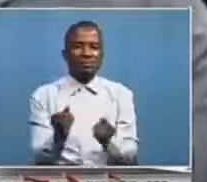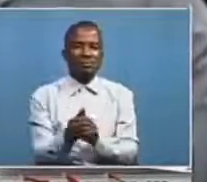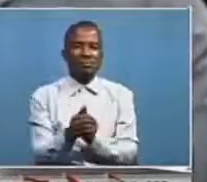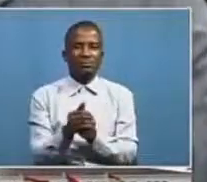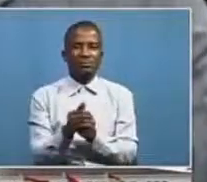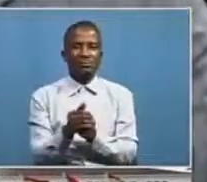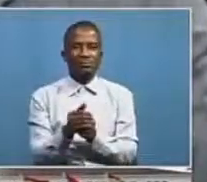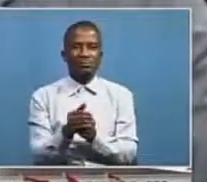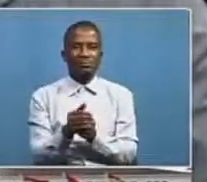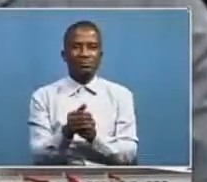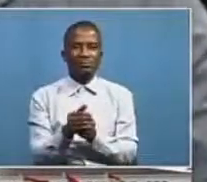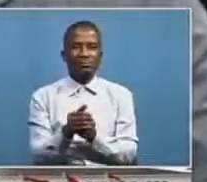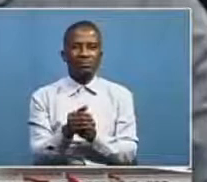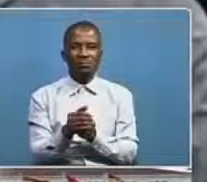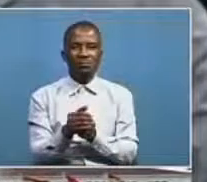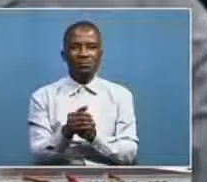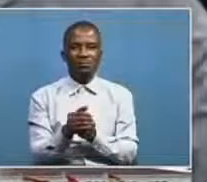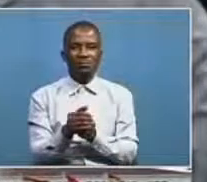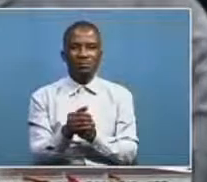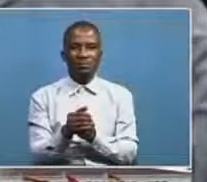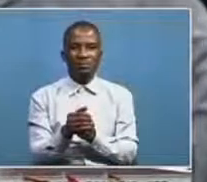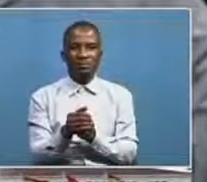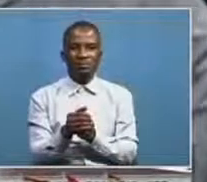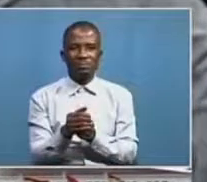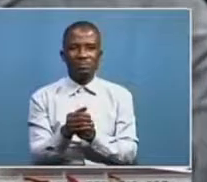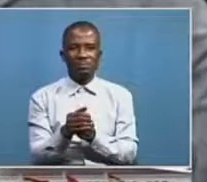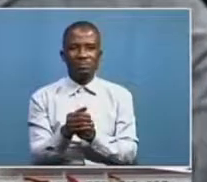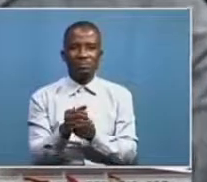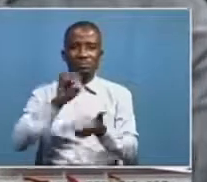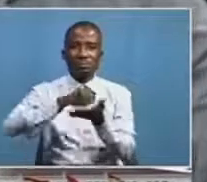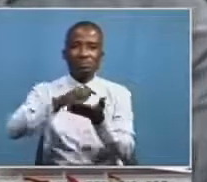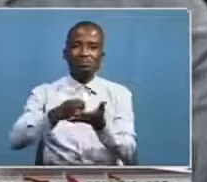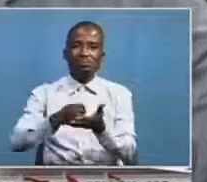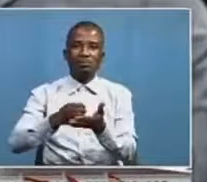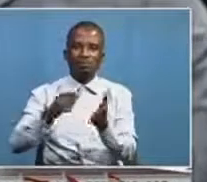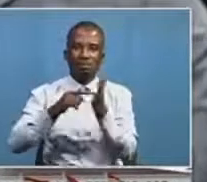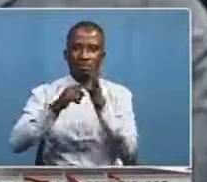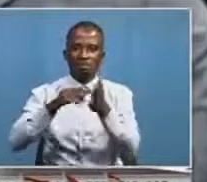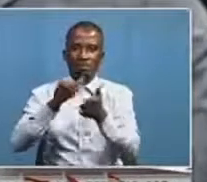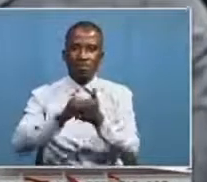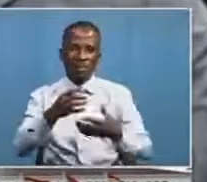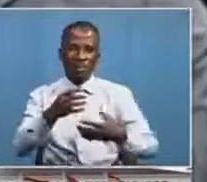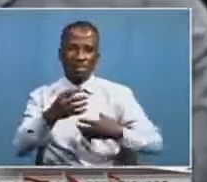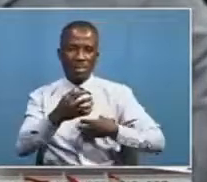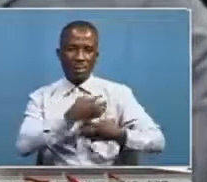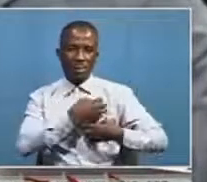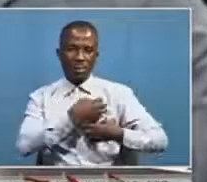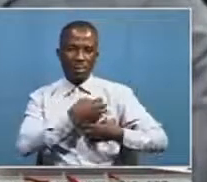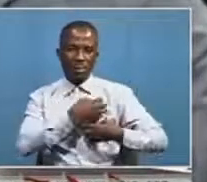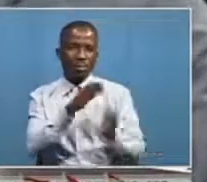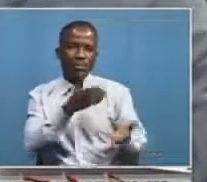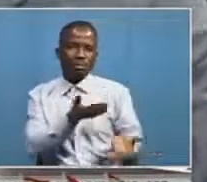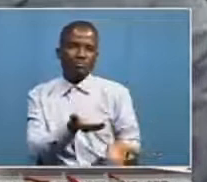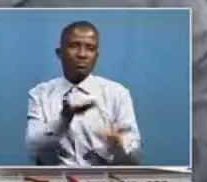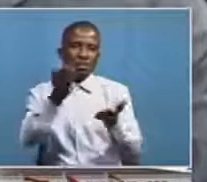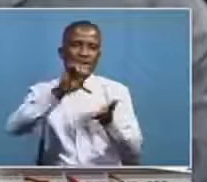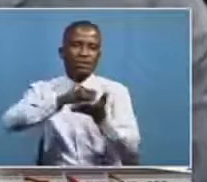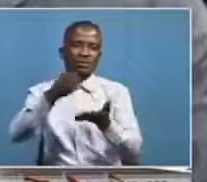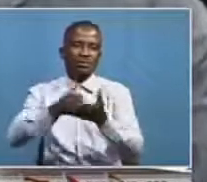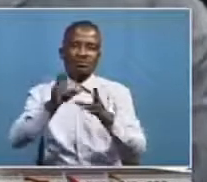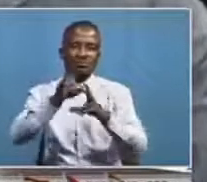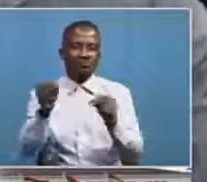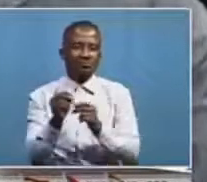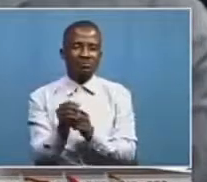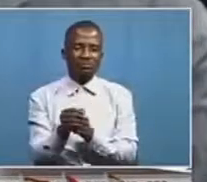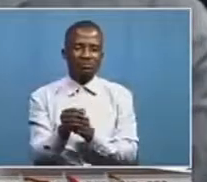quote. The evidence is thus clear that the petitioner failed to lead credible evidence to prove his case that none of the